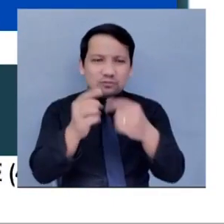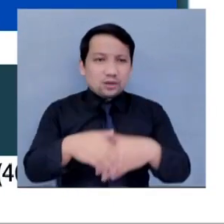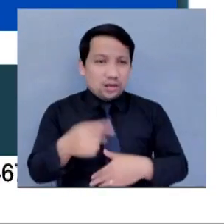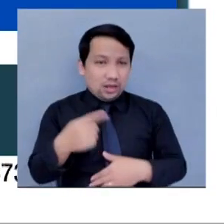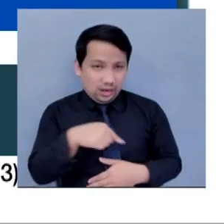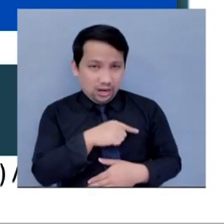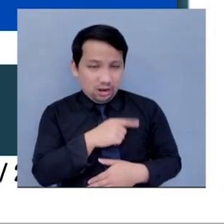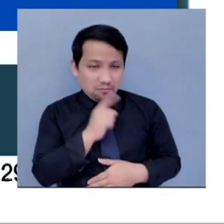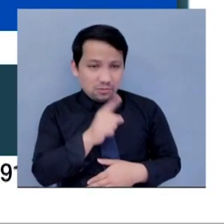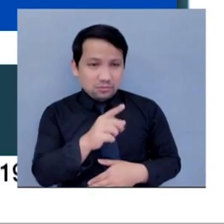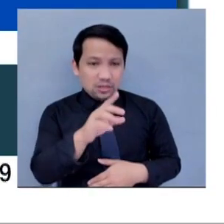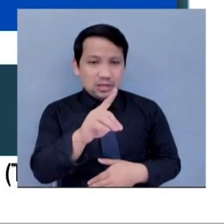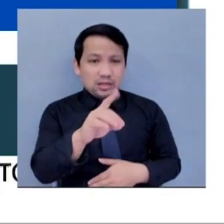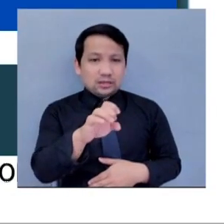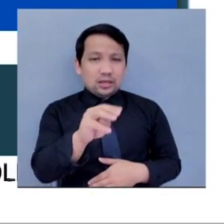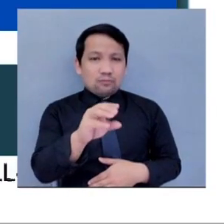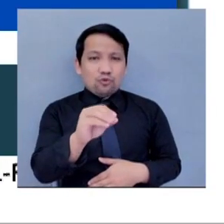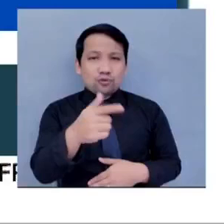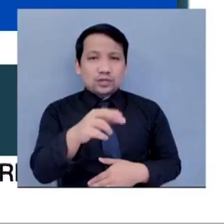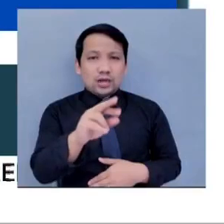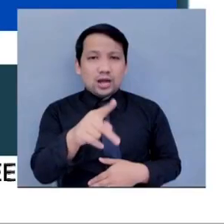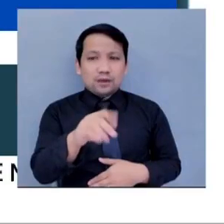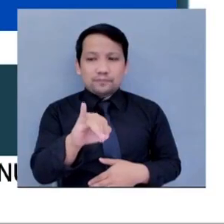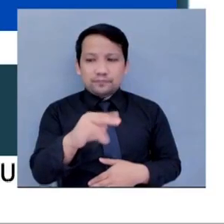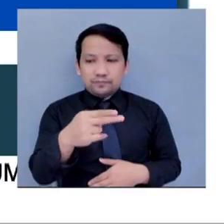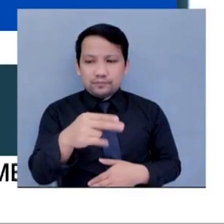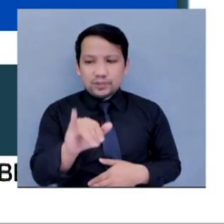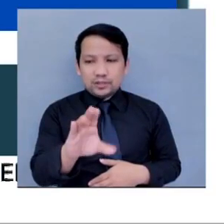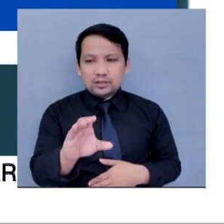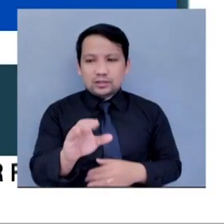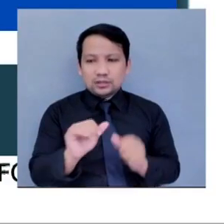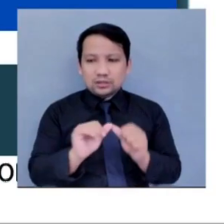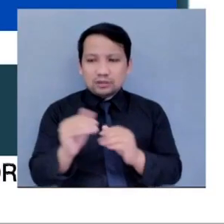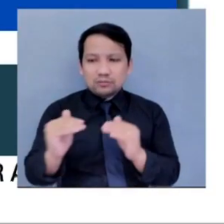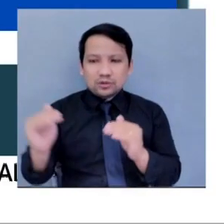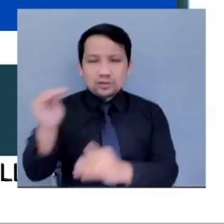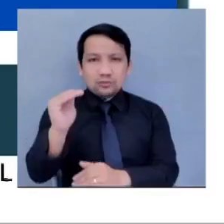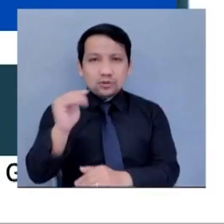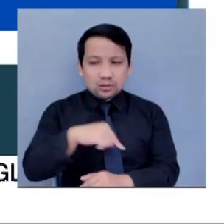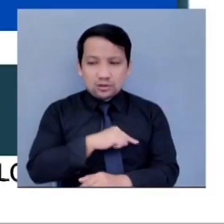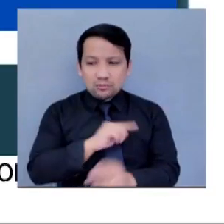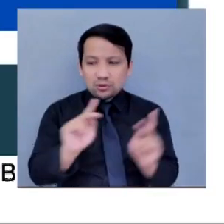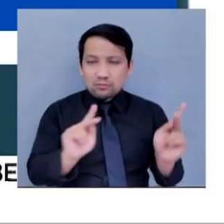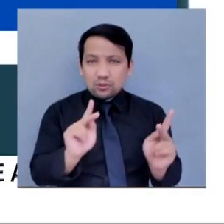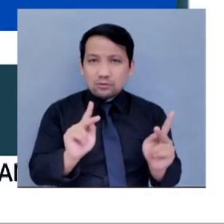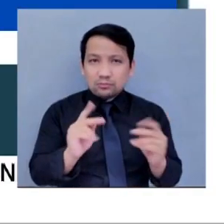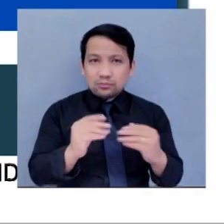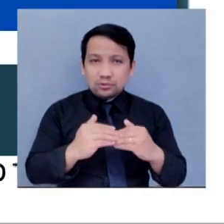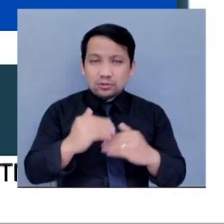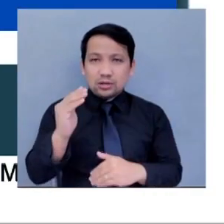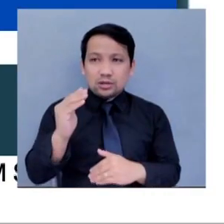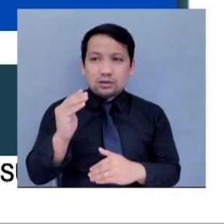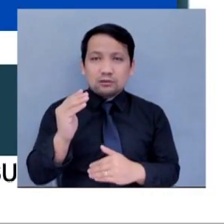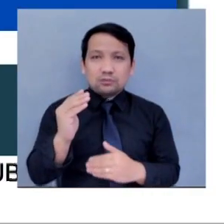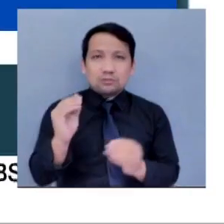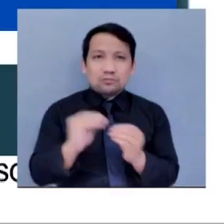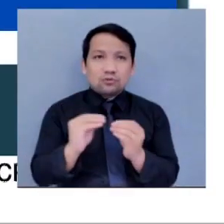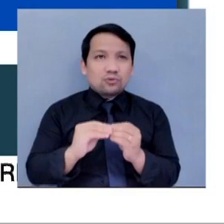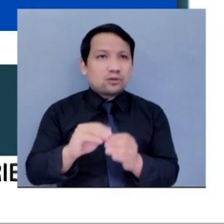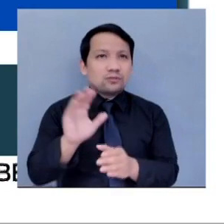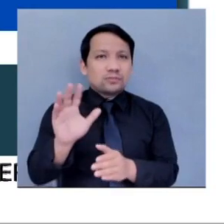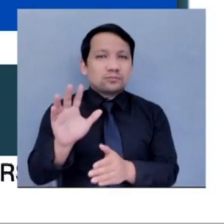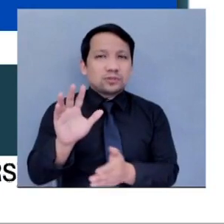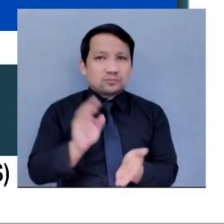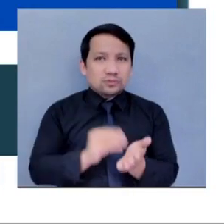spot since 2015. Meaning majority of our population is already working age. It's more than 50 million.